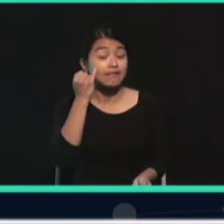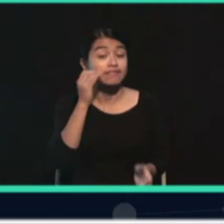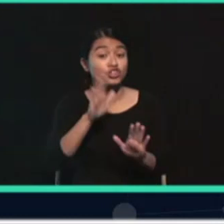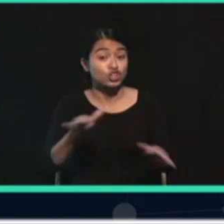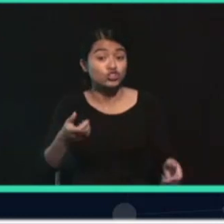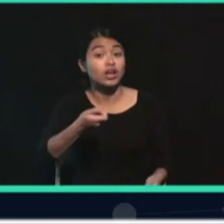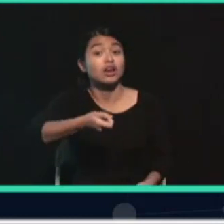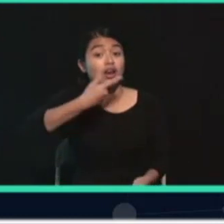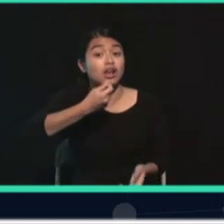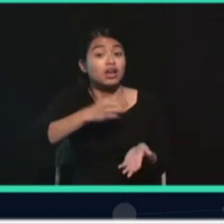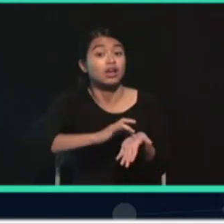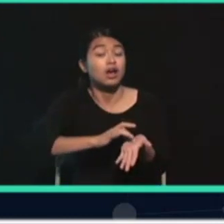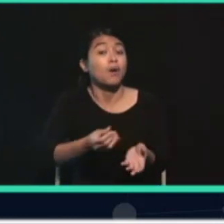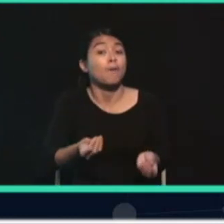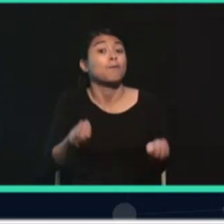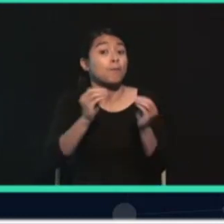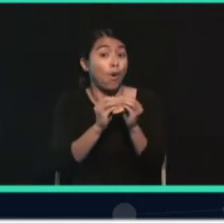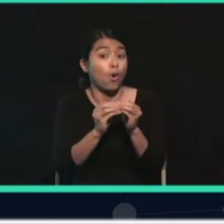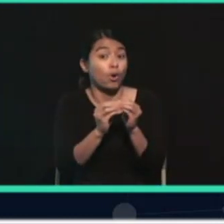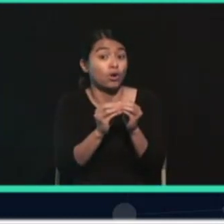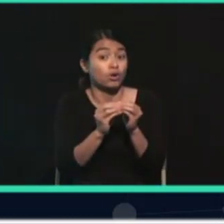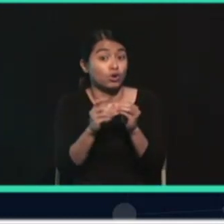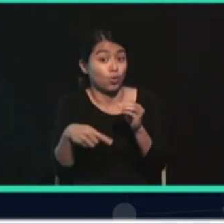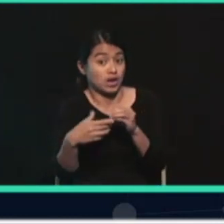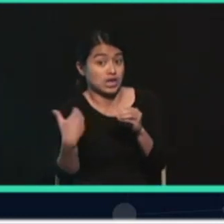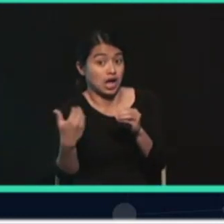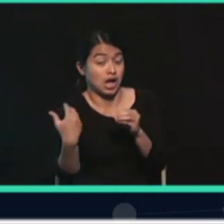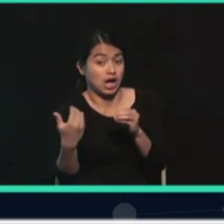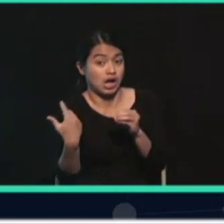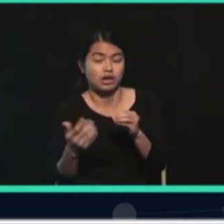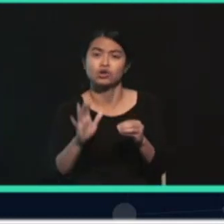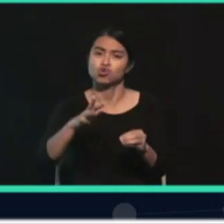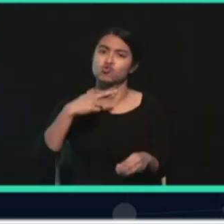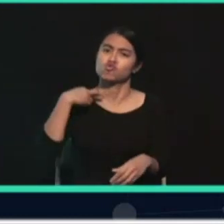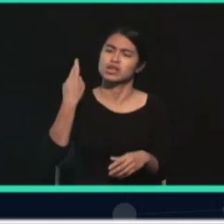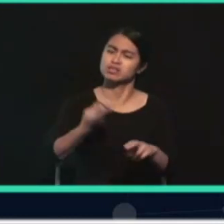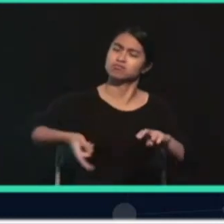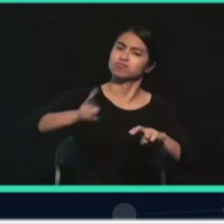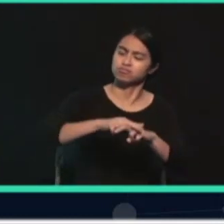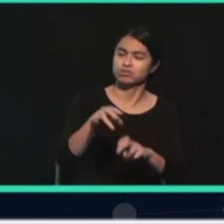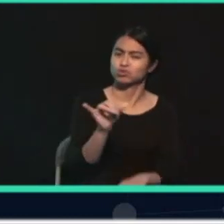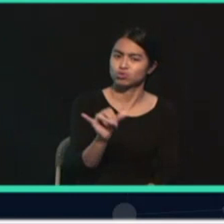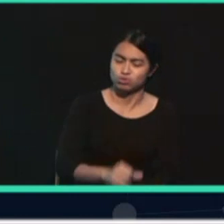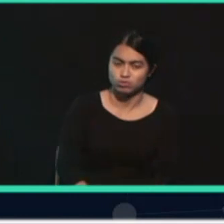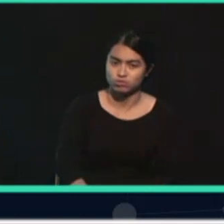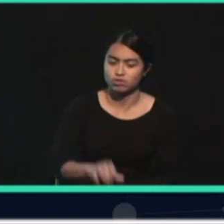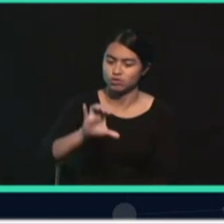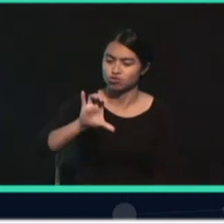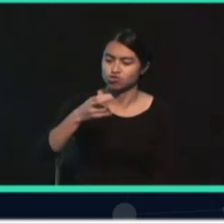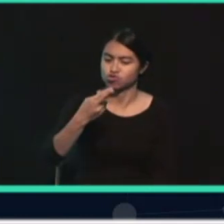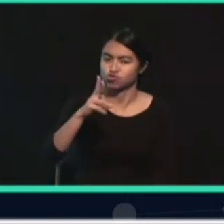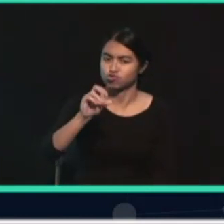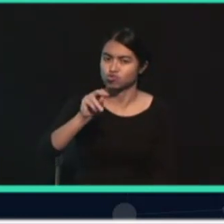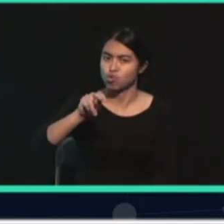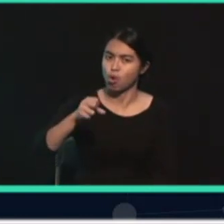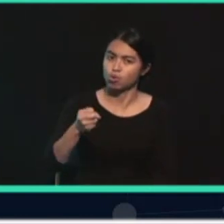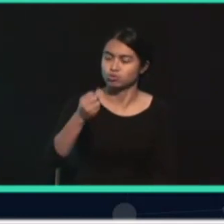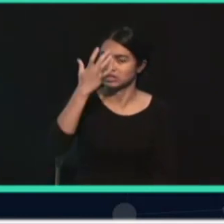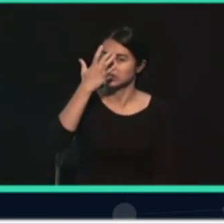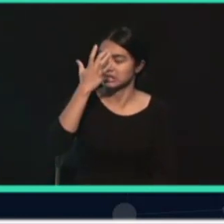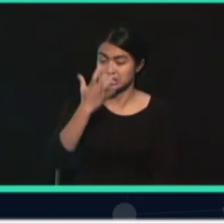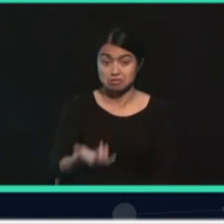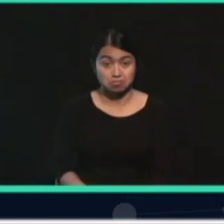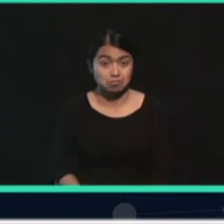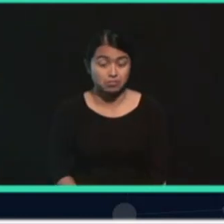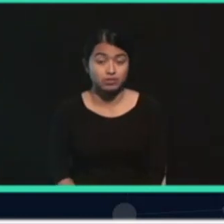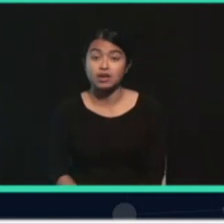courses you were getting at early years, the higher is the risk that you develop Crohn's disease, okay? It's not